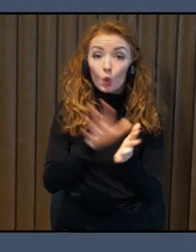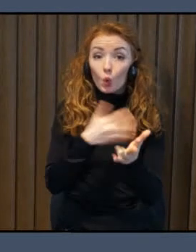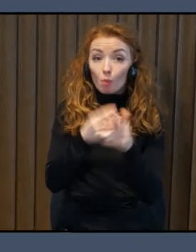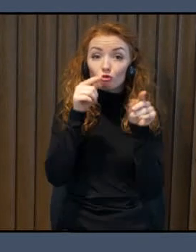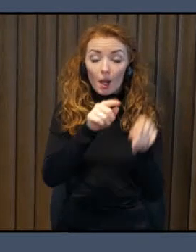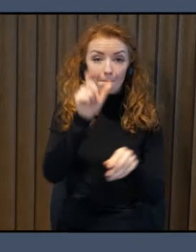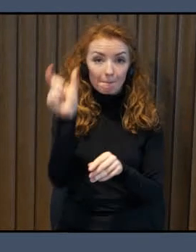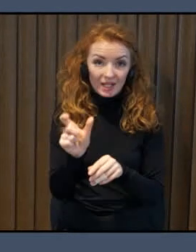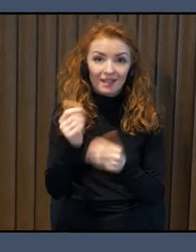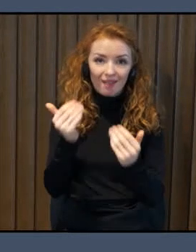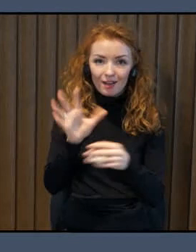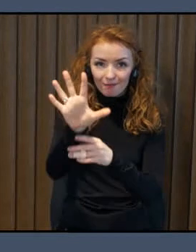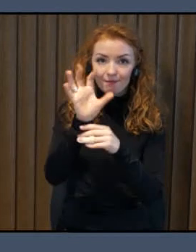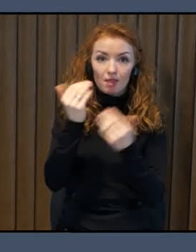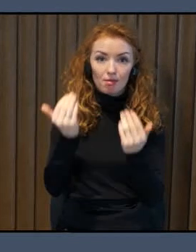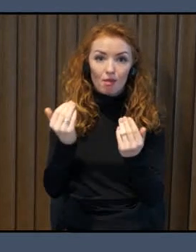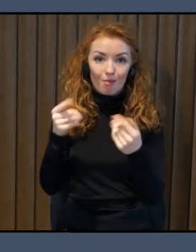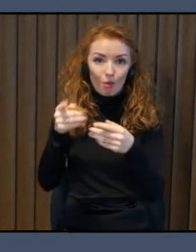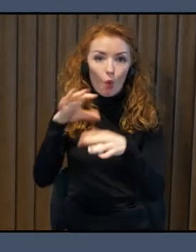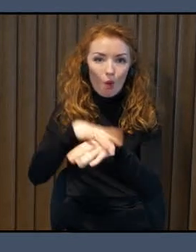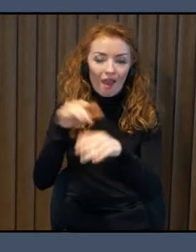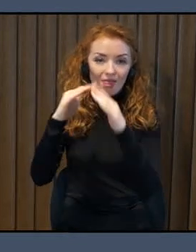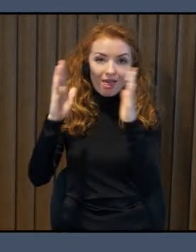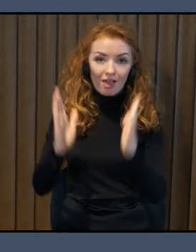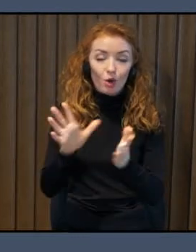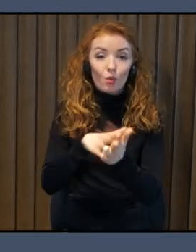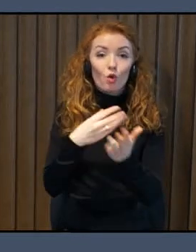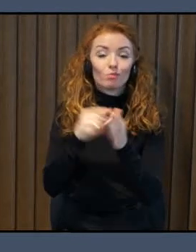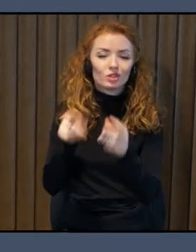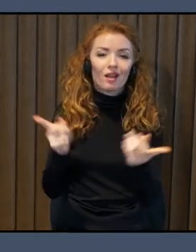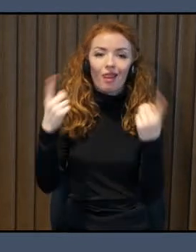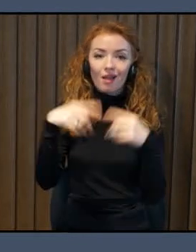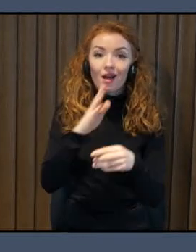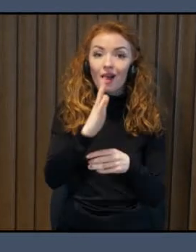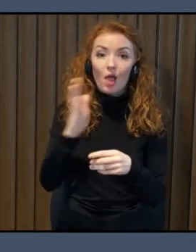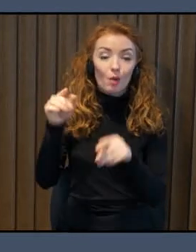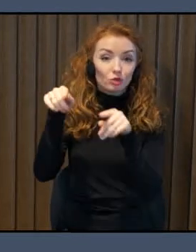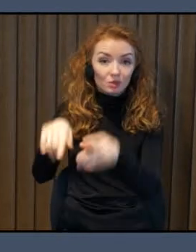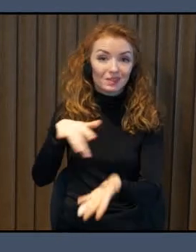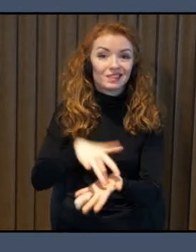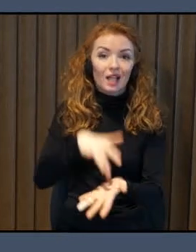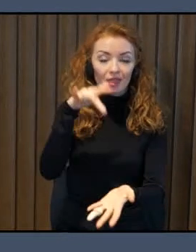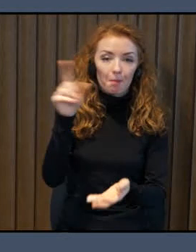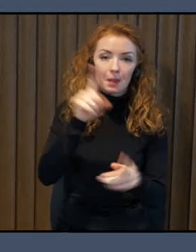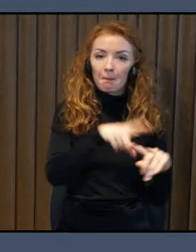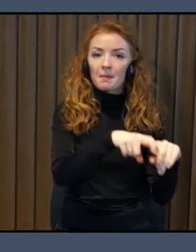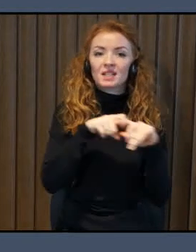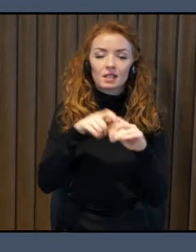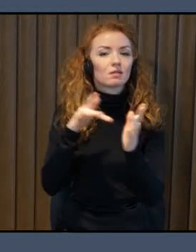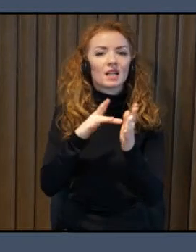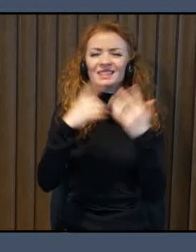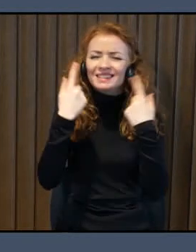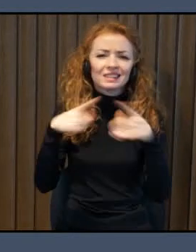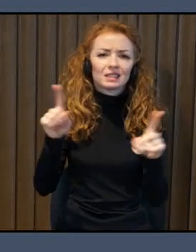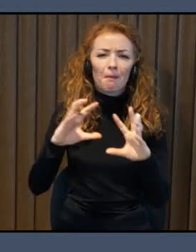she had to rethink what was said to her. And since this time, for each of those